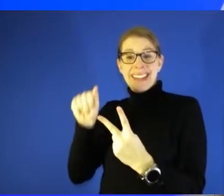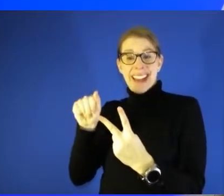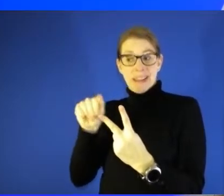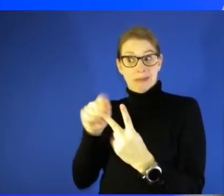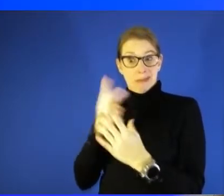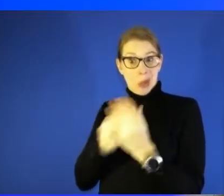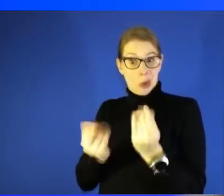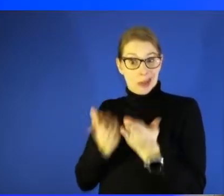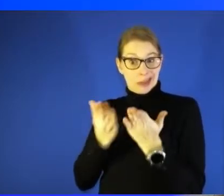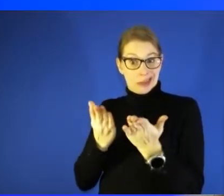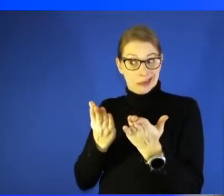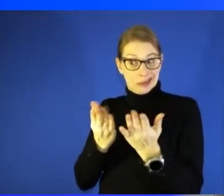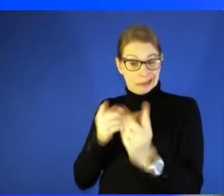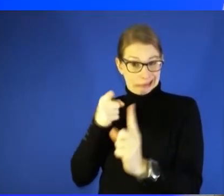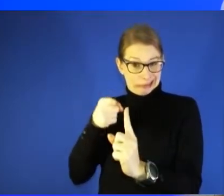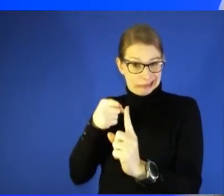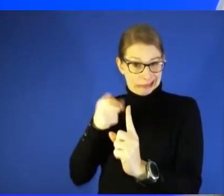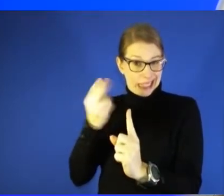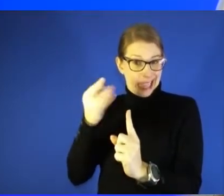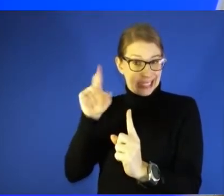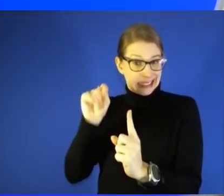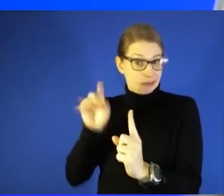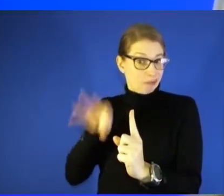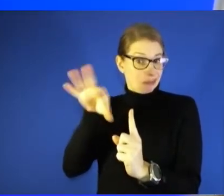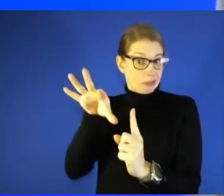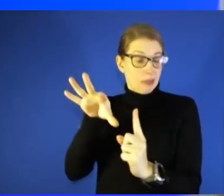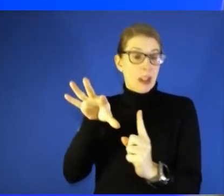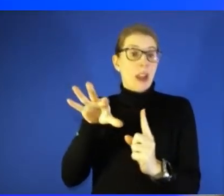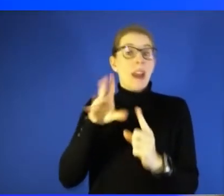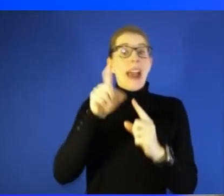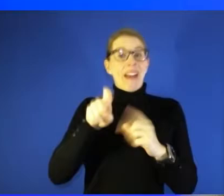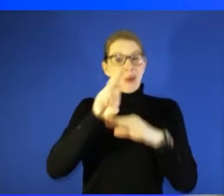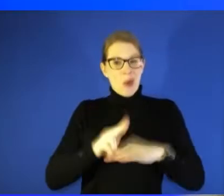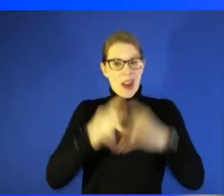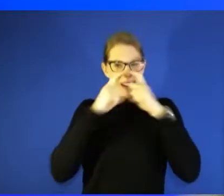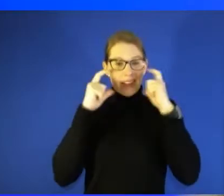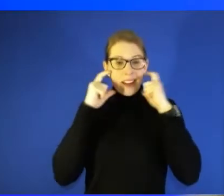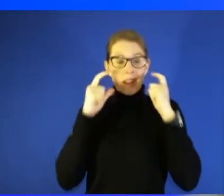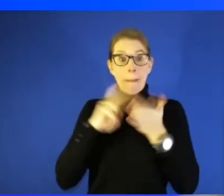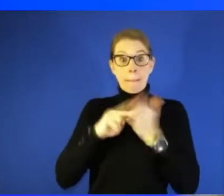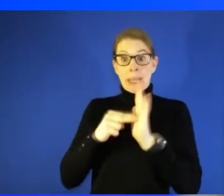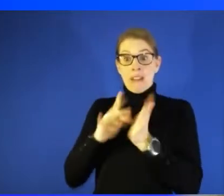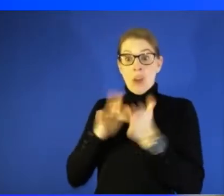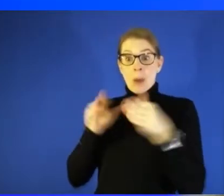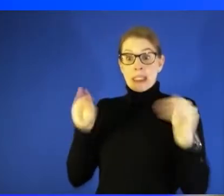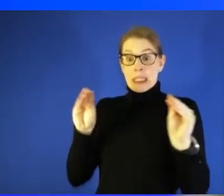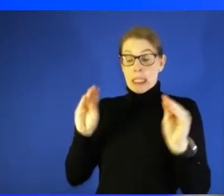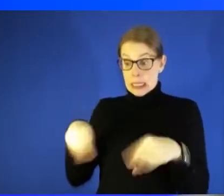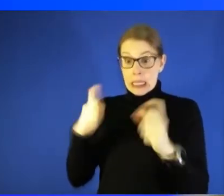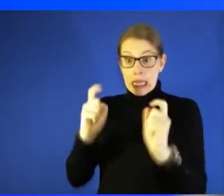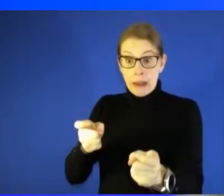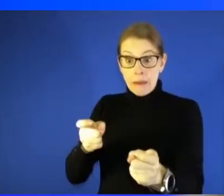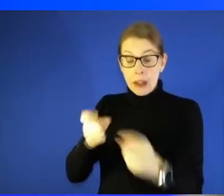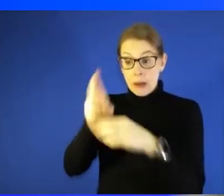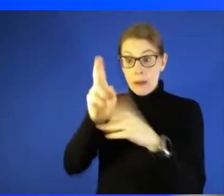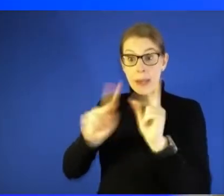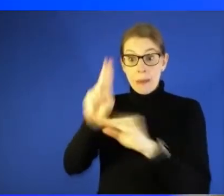in pharmacies don't necessarily help. Getting them to people who will wear them will make the difference.